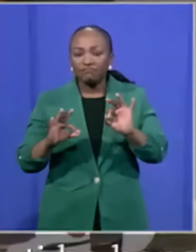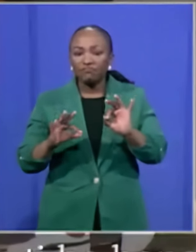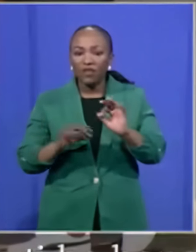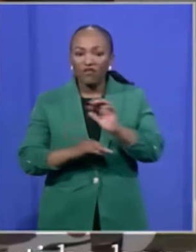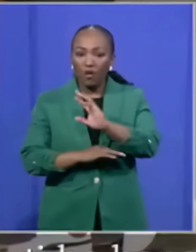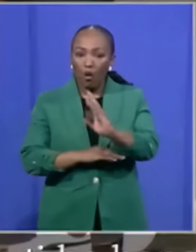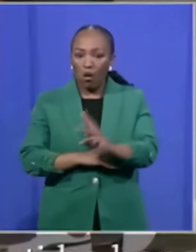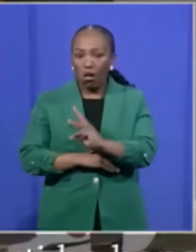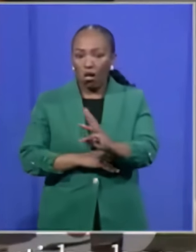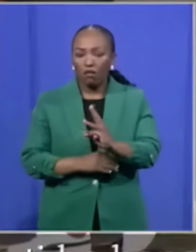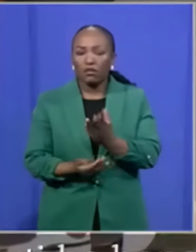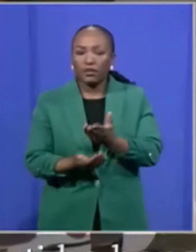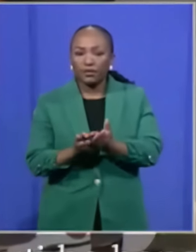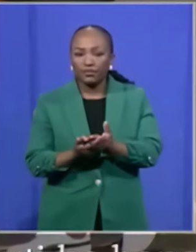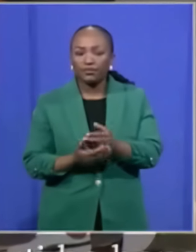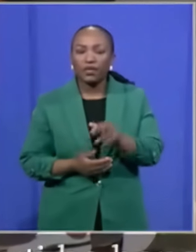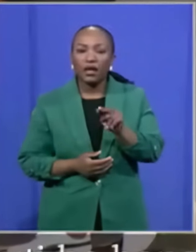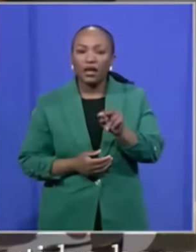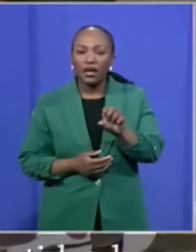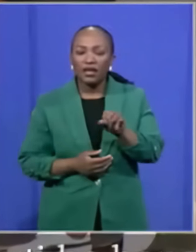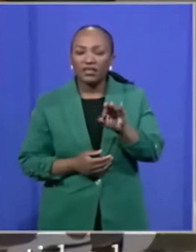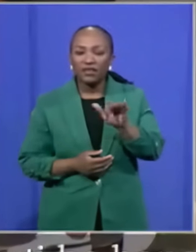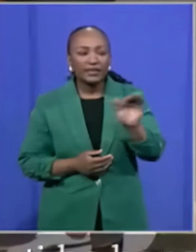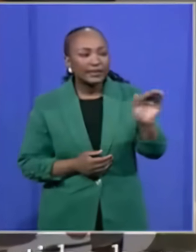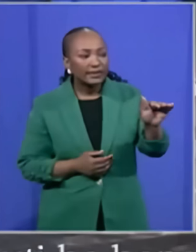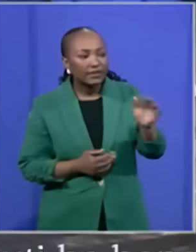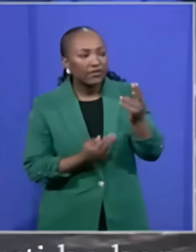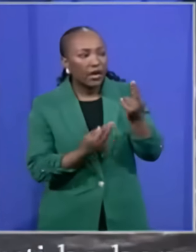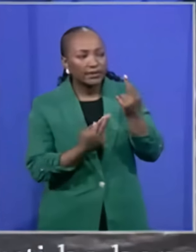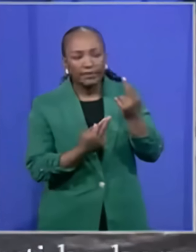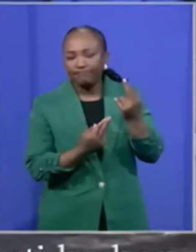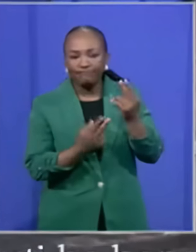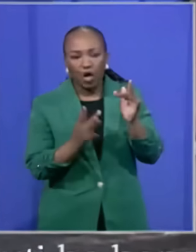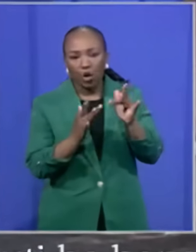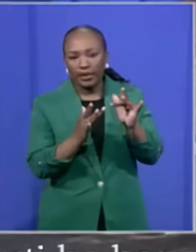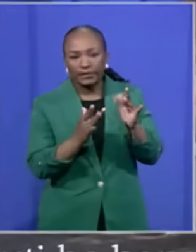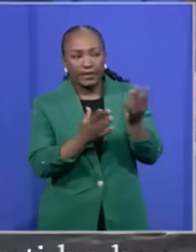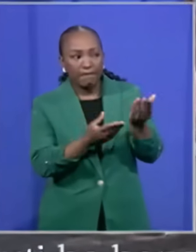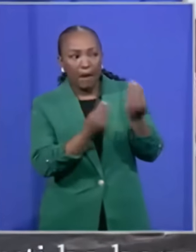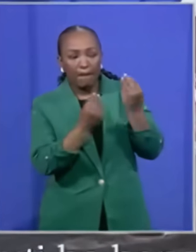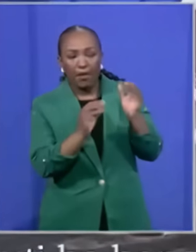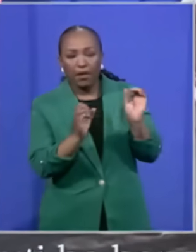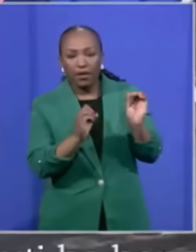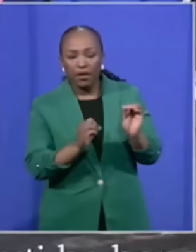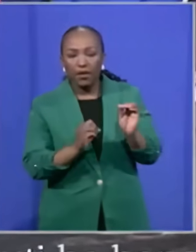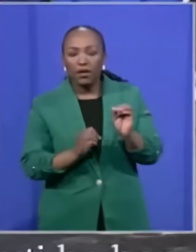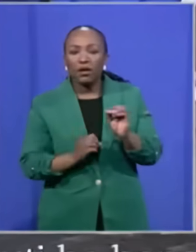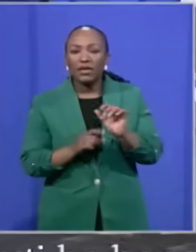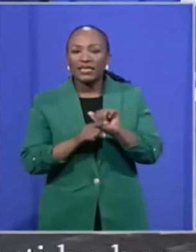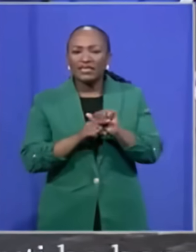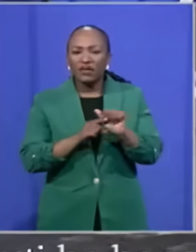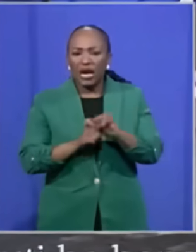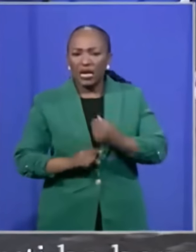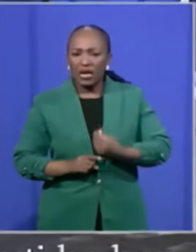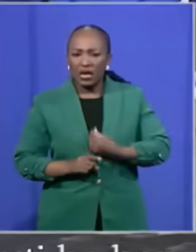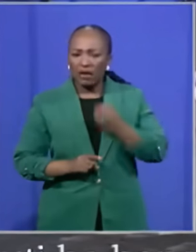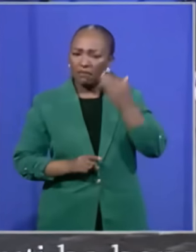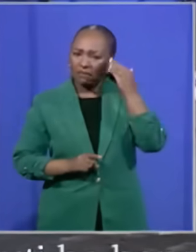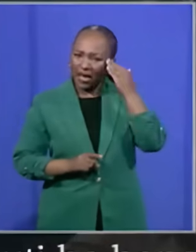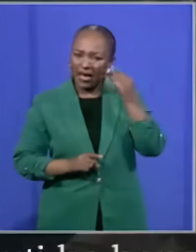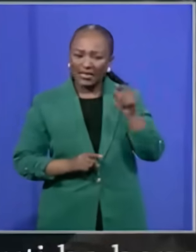kgalemelo. NSFAS ha ya fumaneha ho arabela fela training young minds e ho hlaloswang e le yona